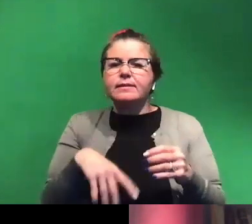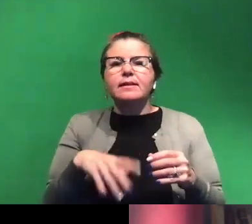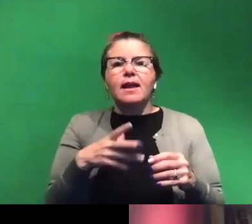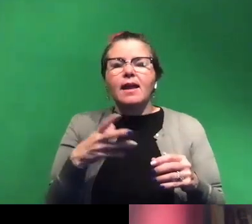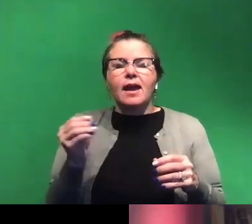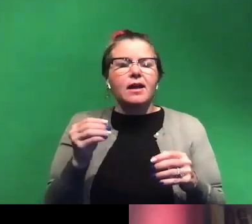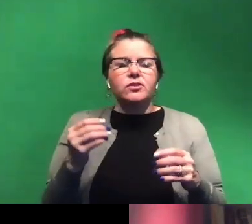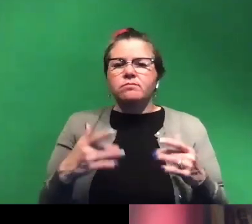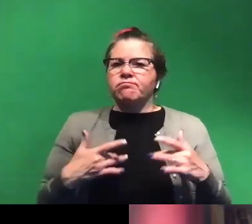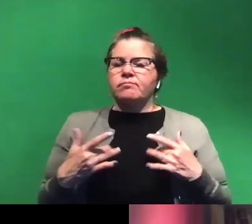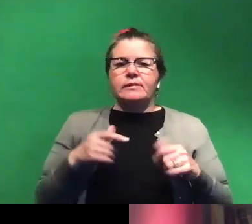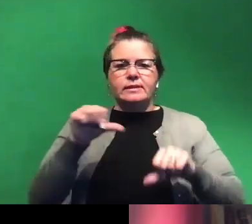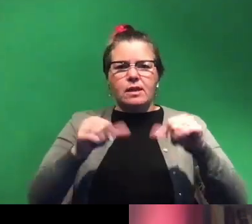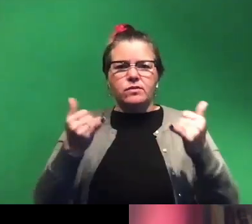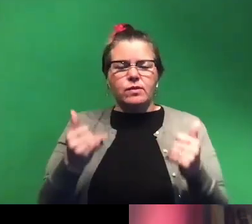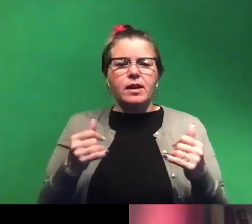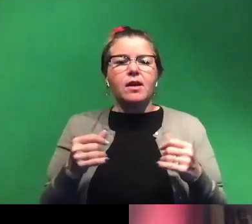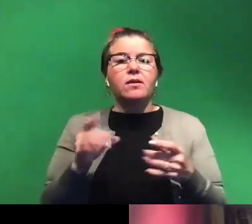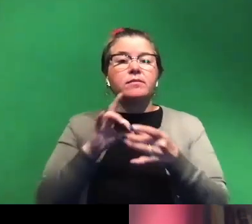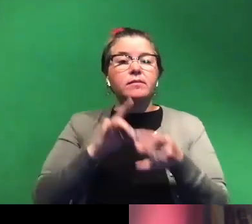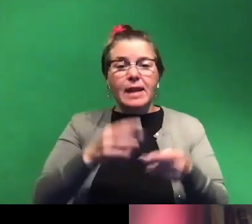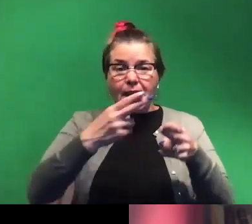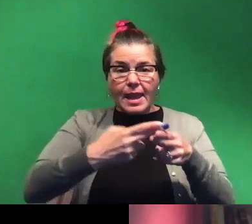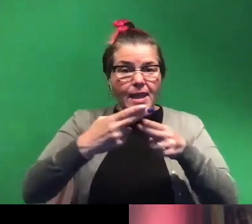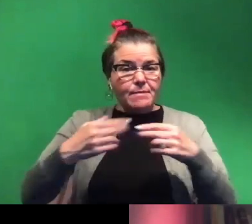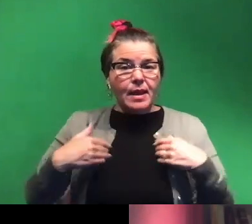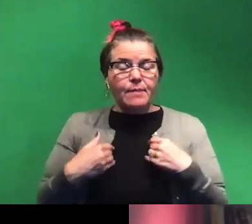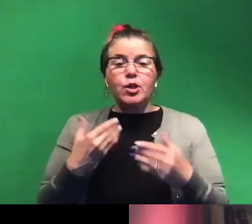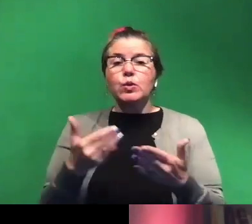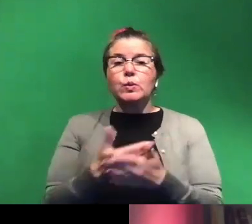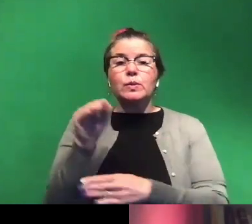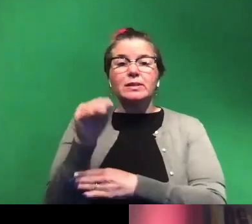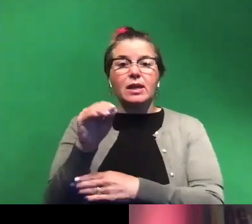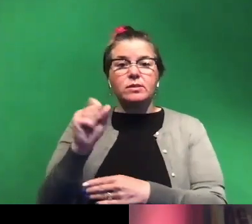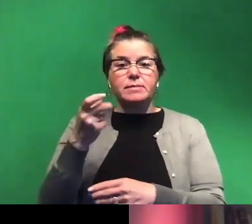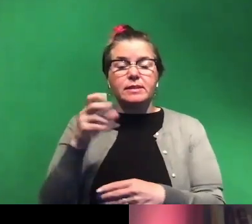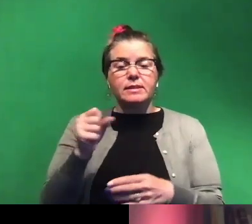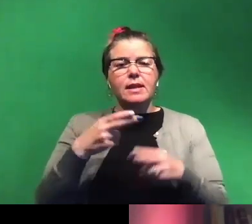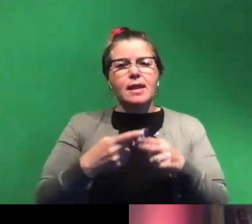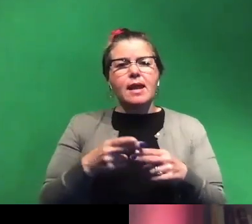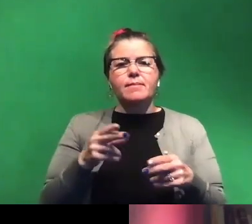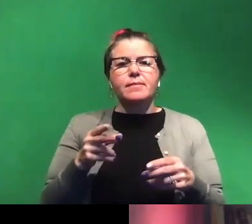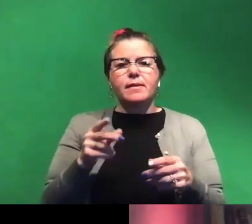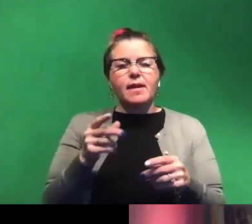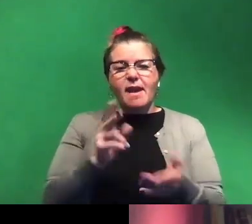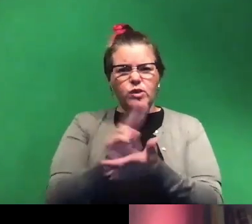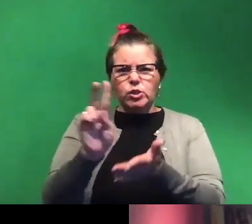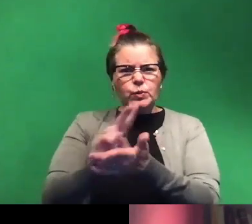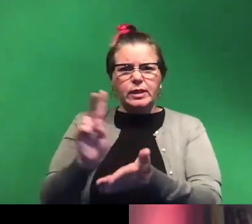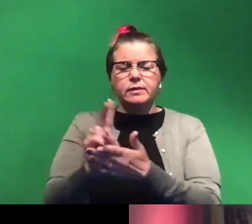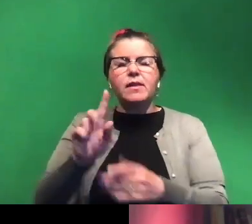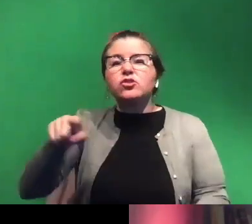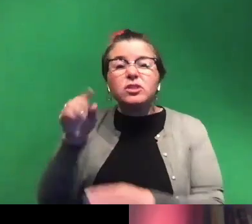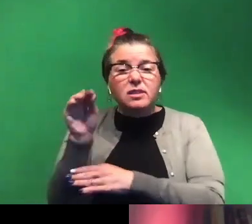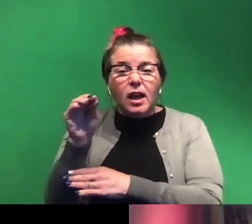right now. Like even in terms of naming animals, a new dinosaur species is named on the average every 2 weeks, and that's just dinosaurs. That's not